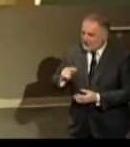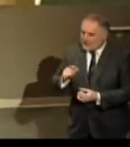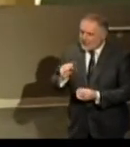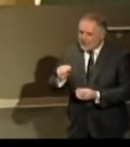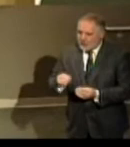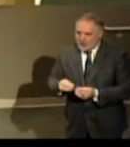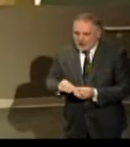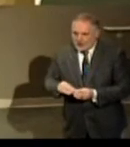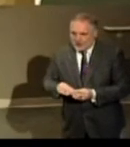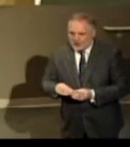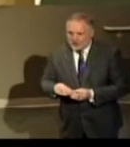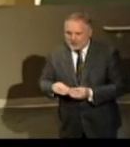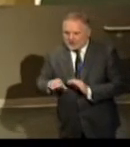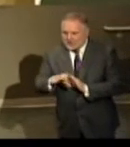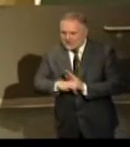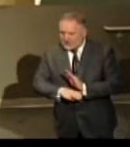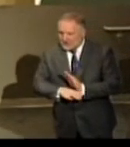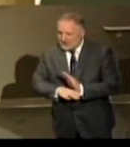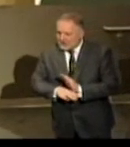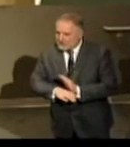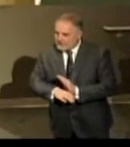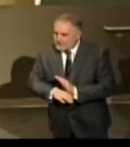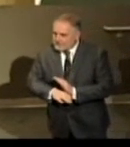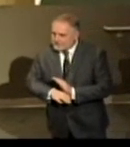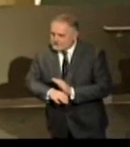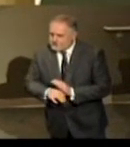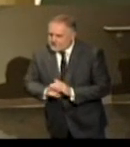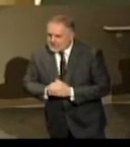passage, and we'll give an invitation.